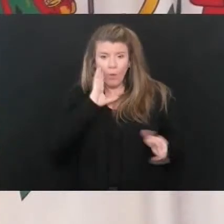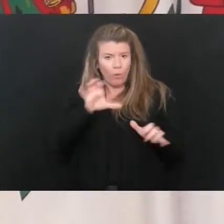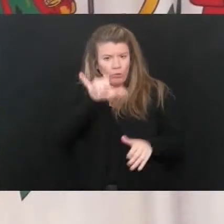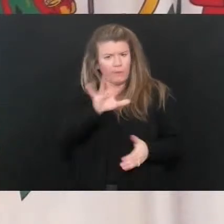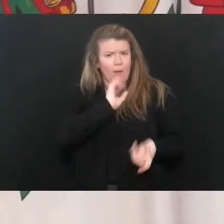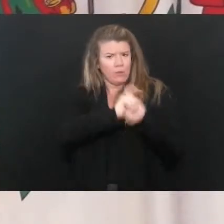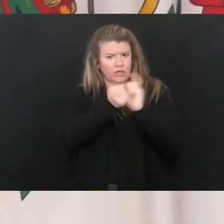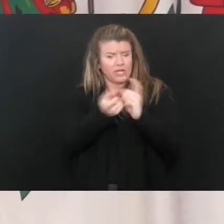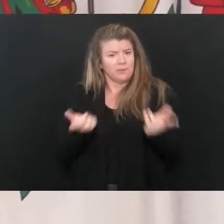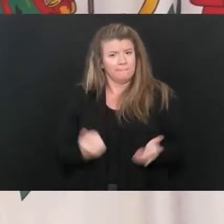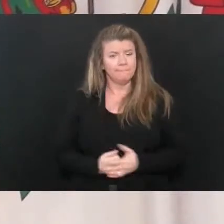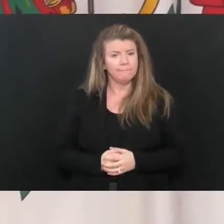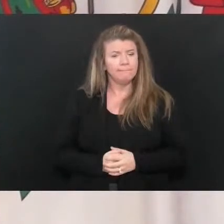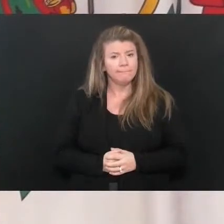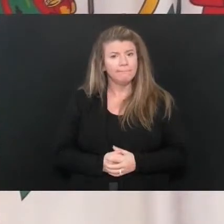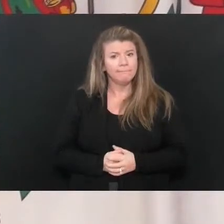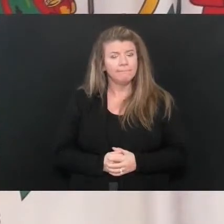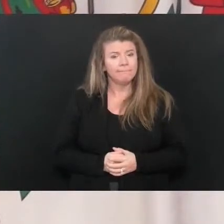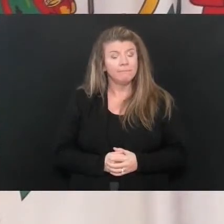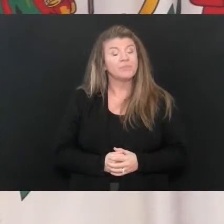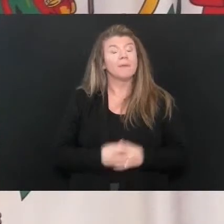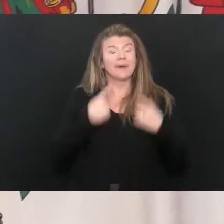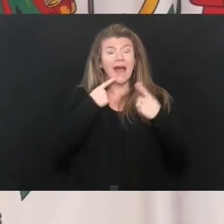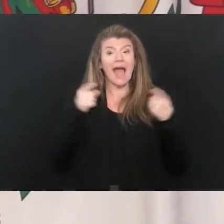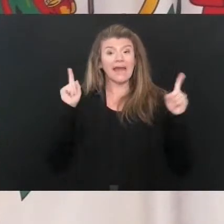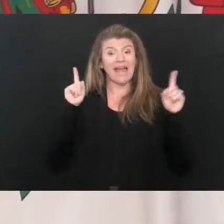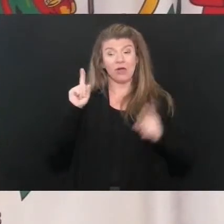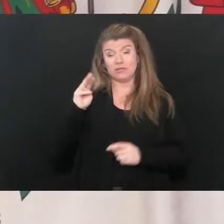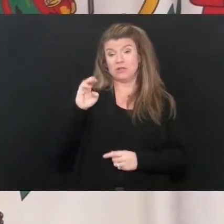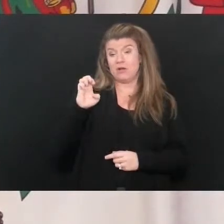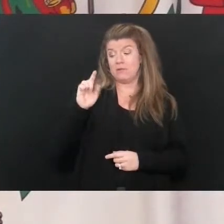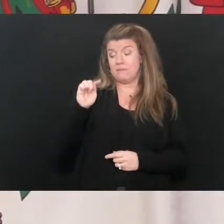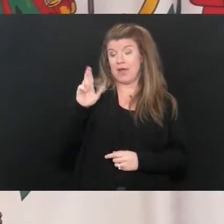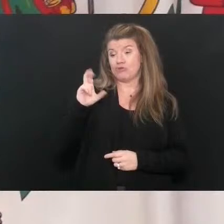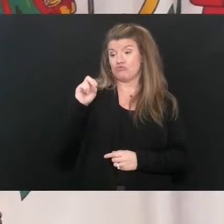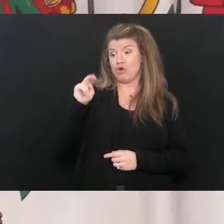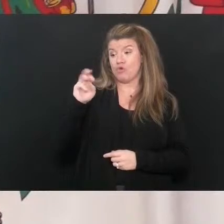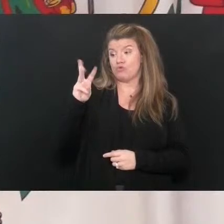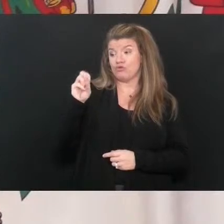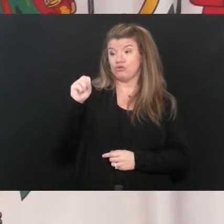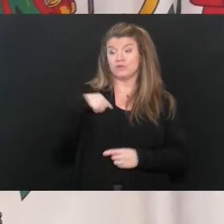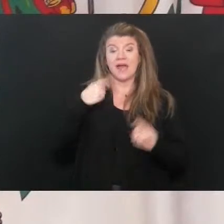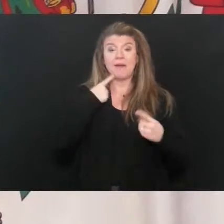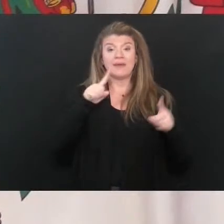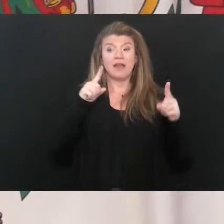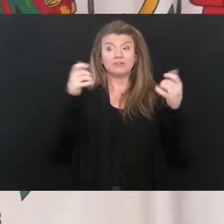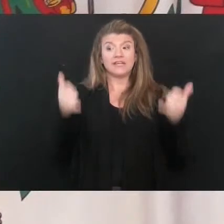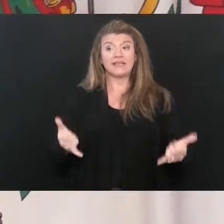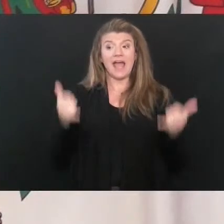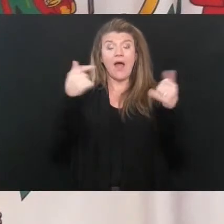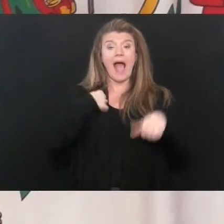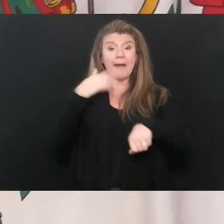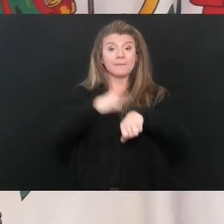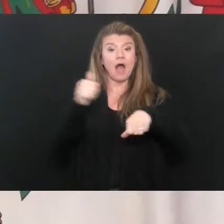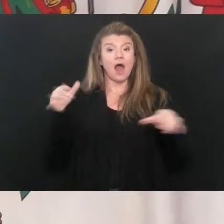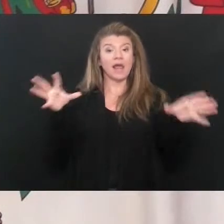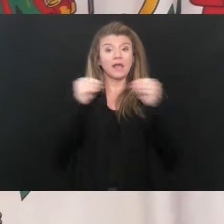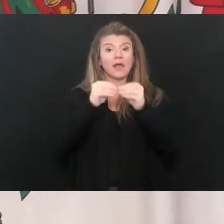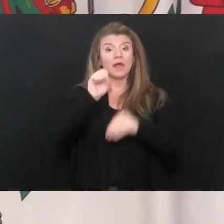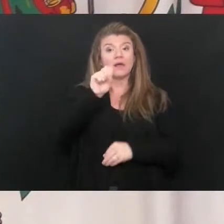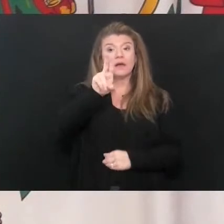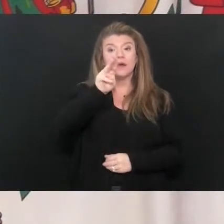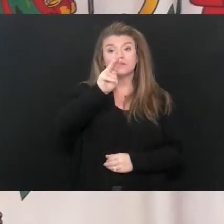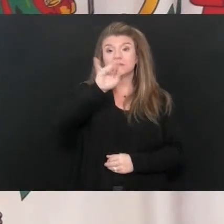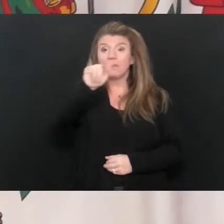them. But I just announced on Metro News, and I am announcing now, I am calling a summit of